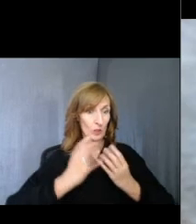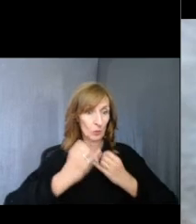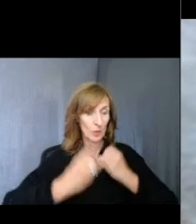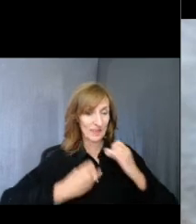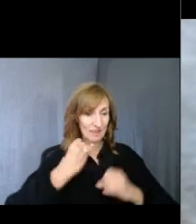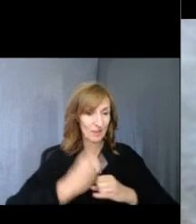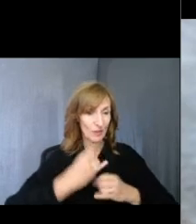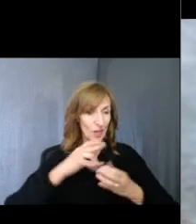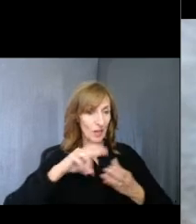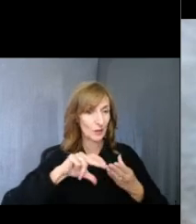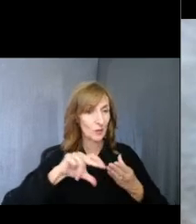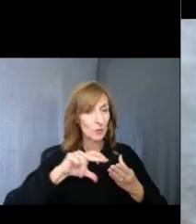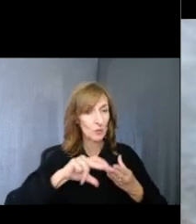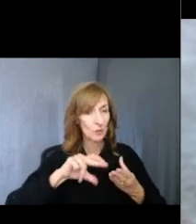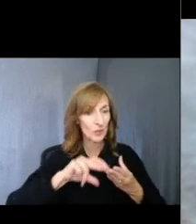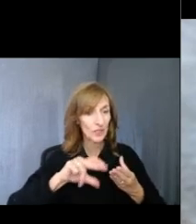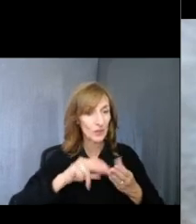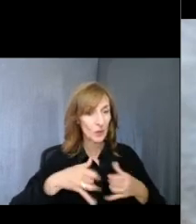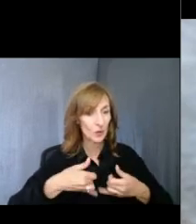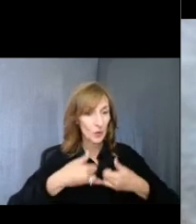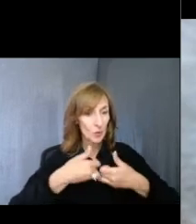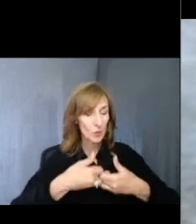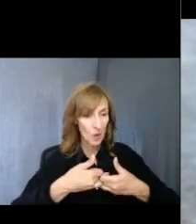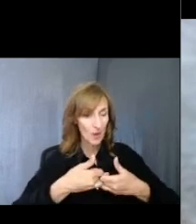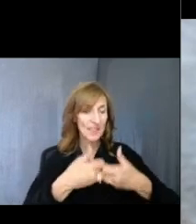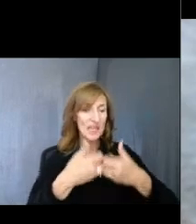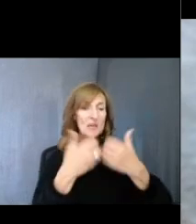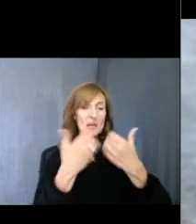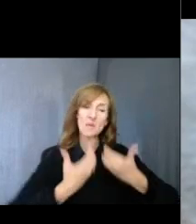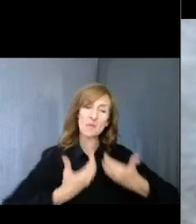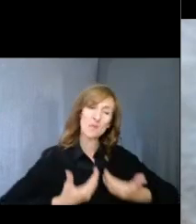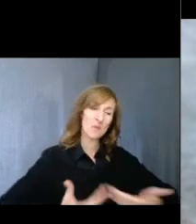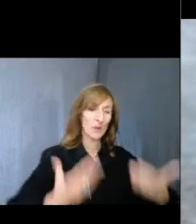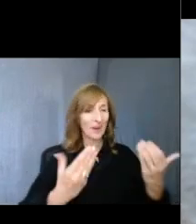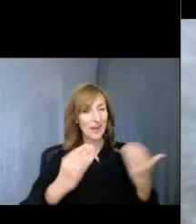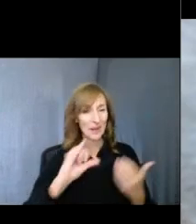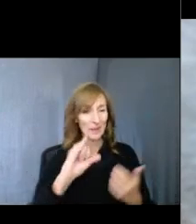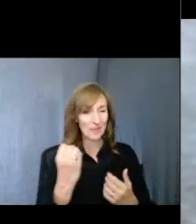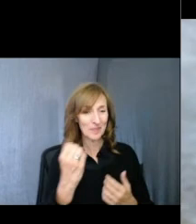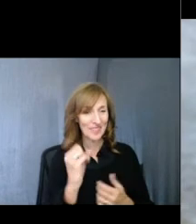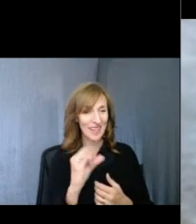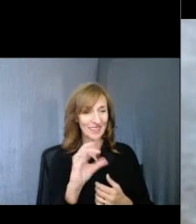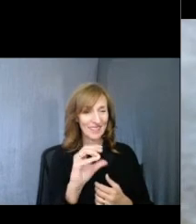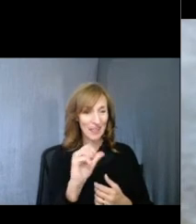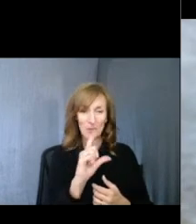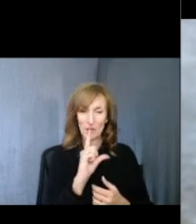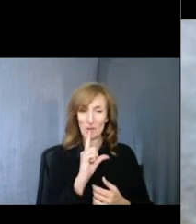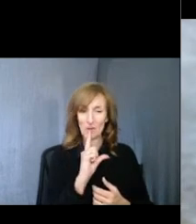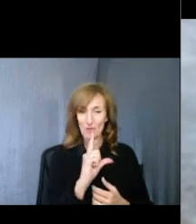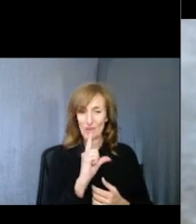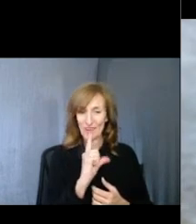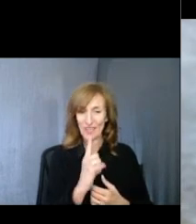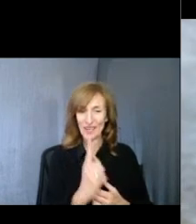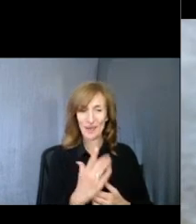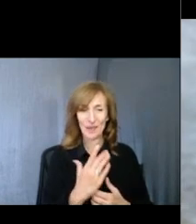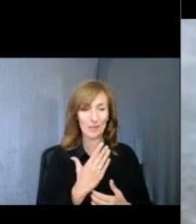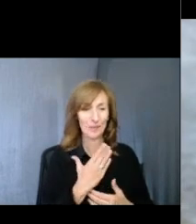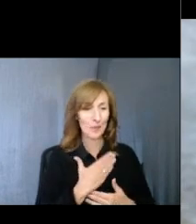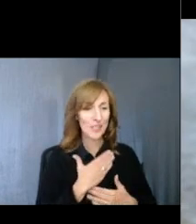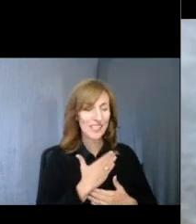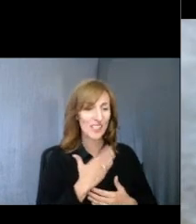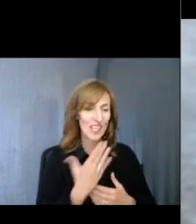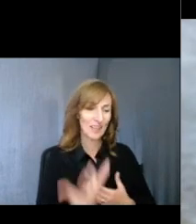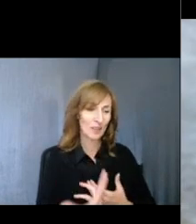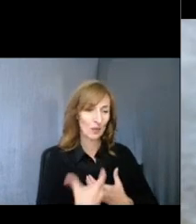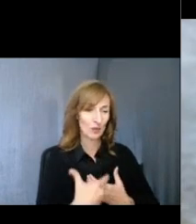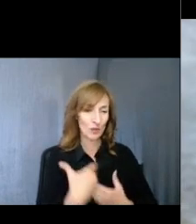contributions to nephrology and feline medicine. So welcome, Jessica. We really appreciate you joining us for this little webinar. And